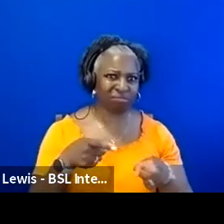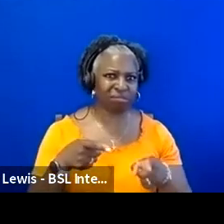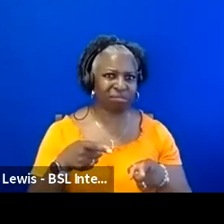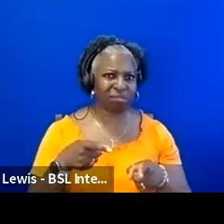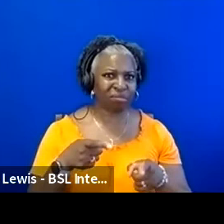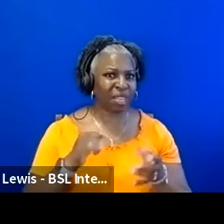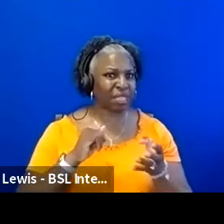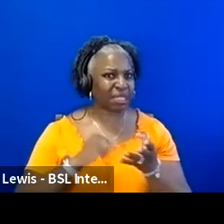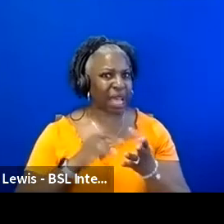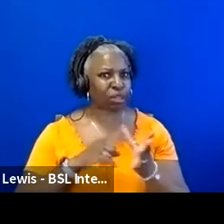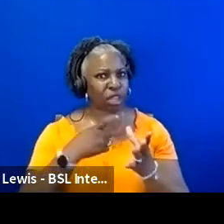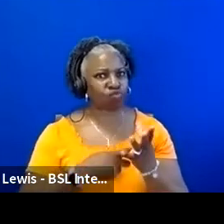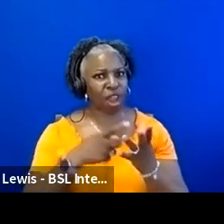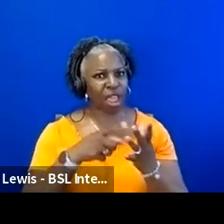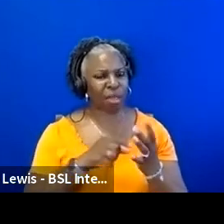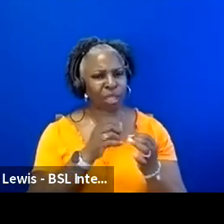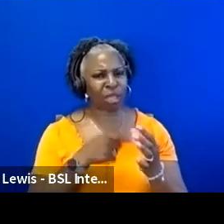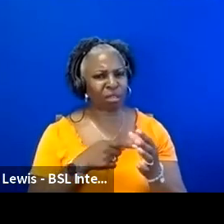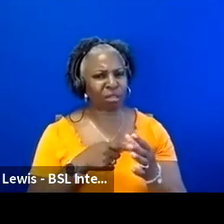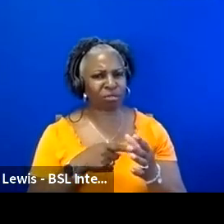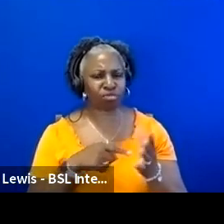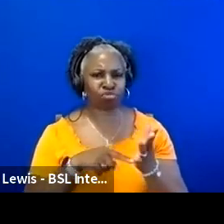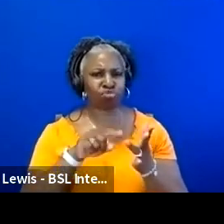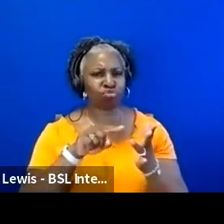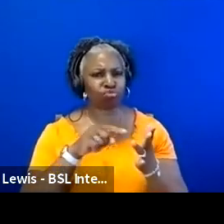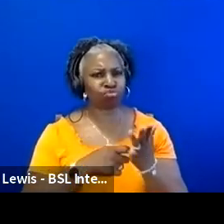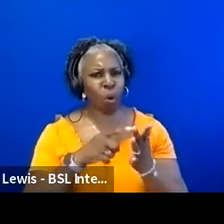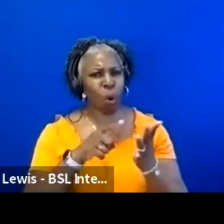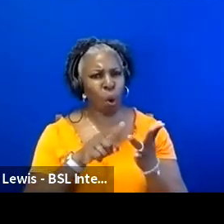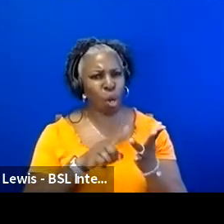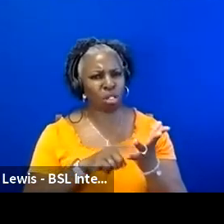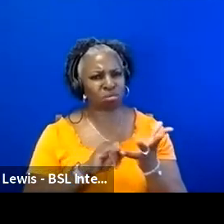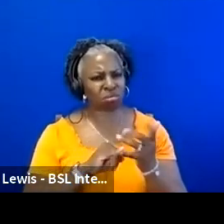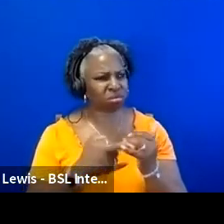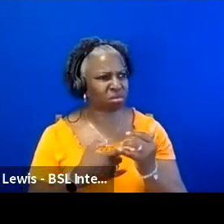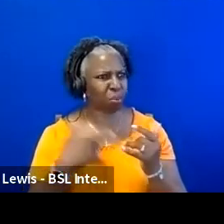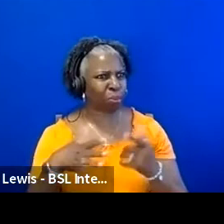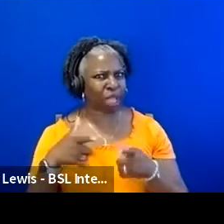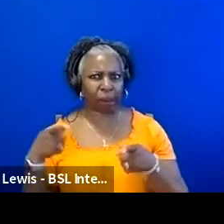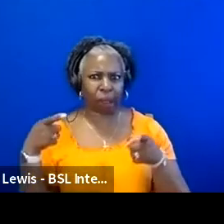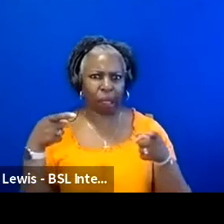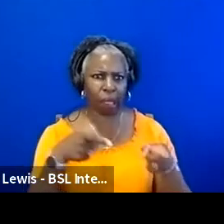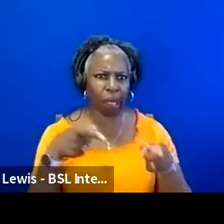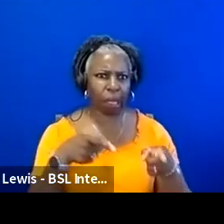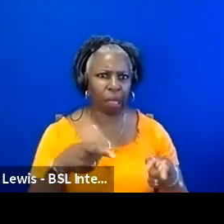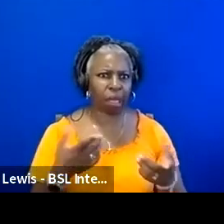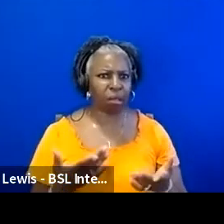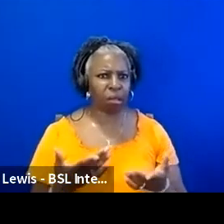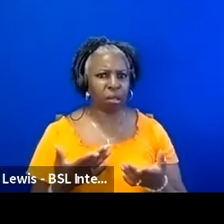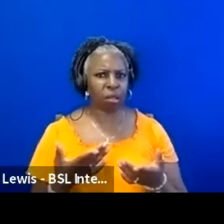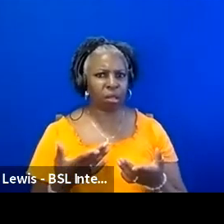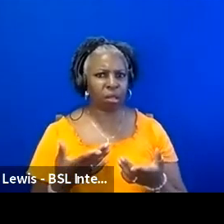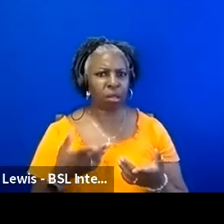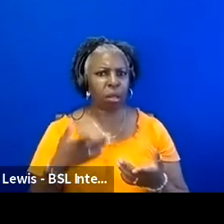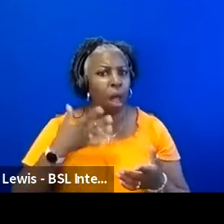completely switch off from social media because it can be deeply troubling and worrying to read things like that about yourself, even though you know that. I actually wanted to